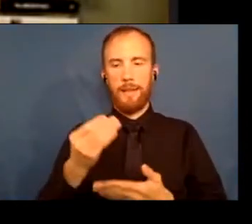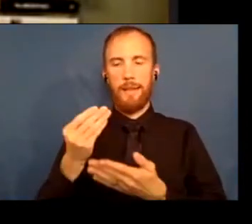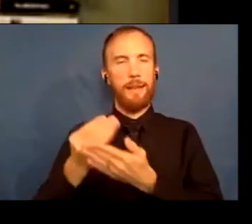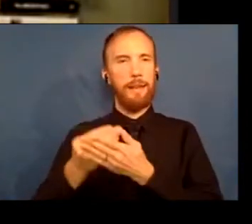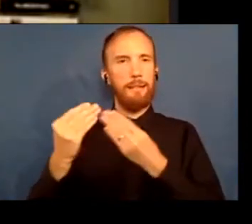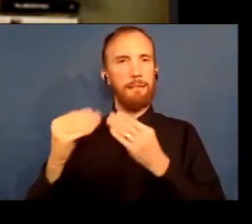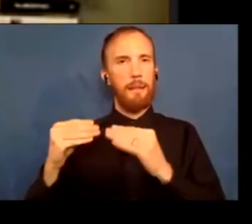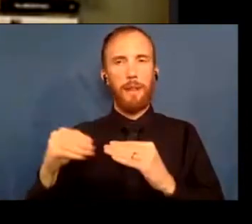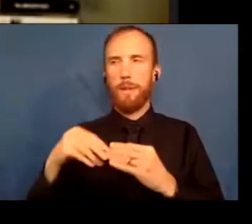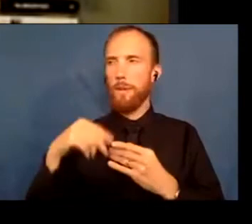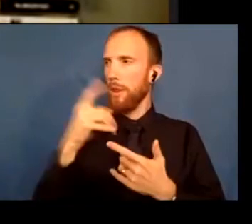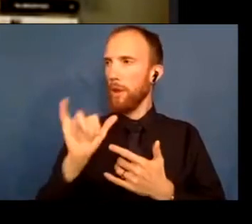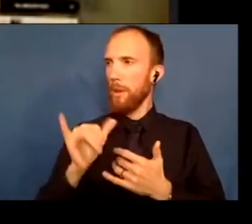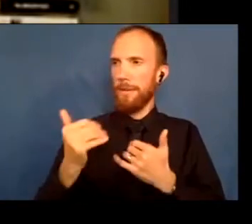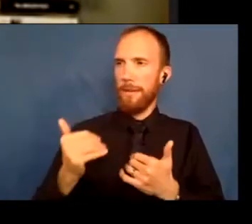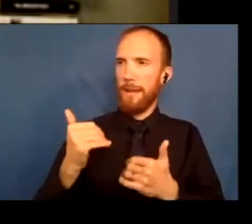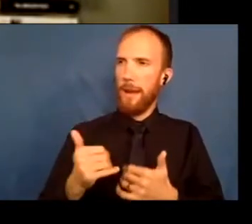understand